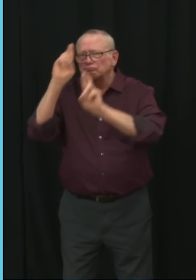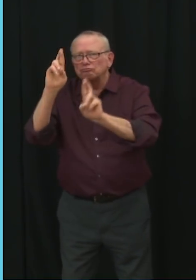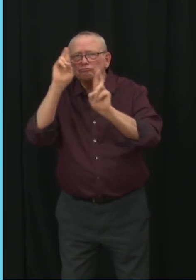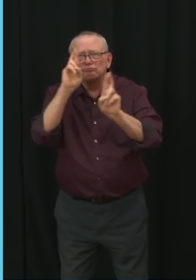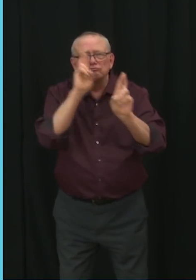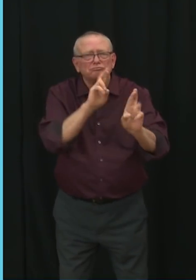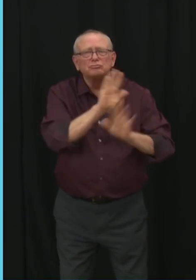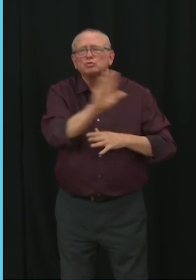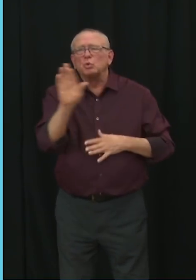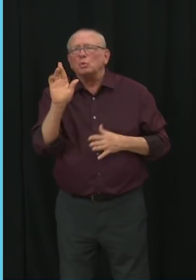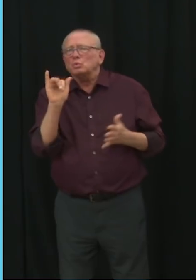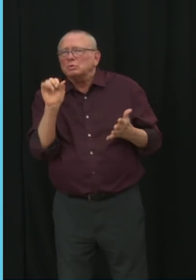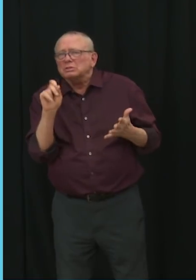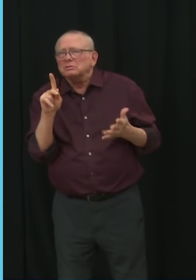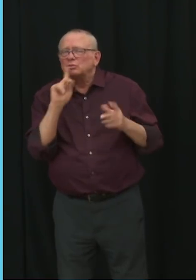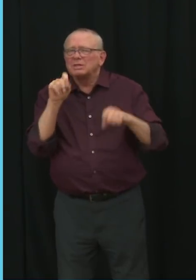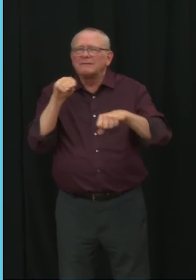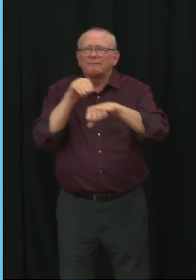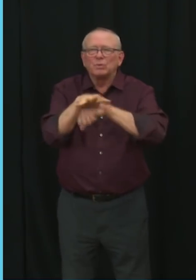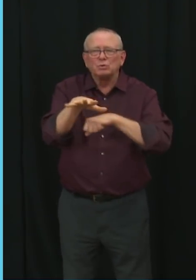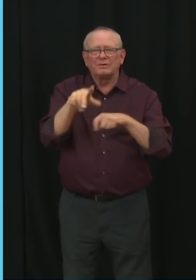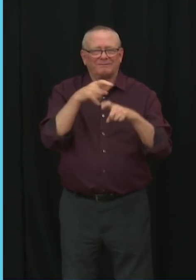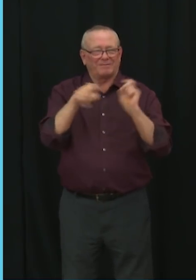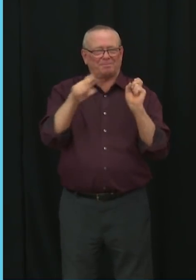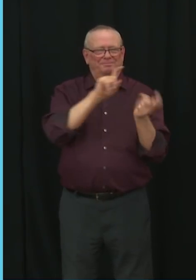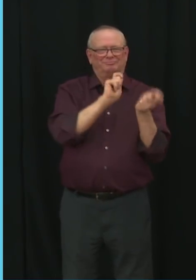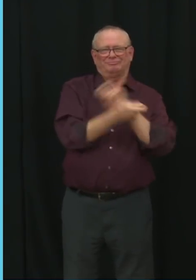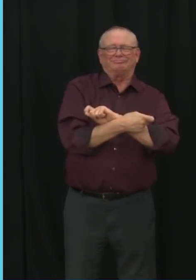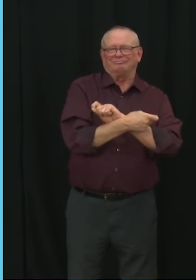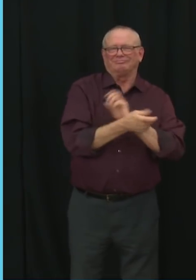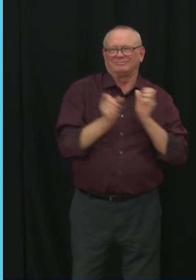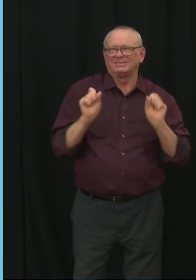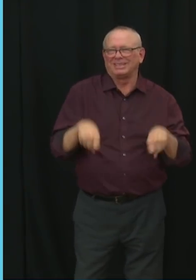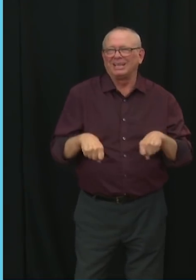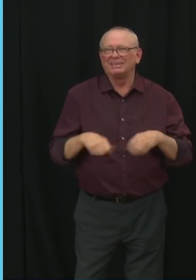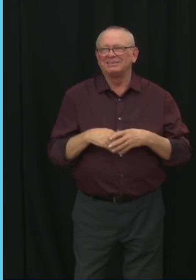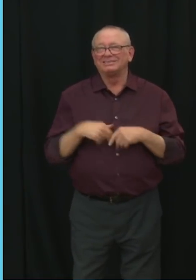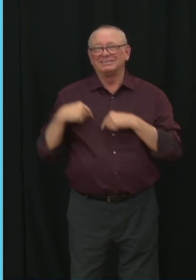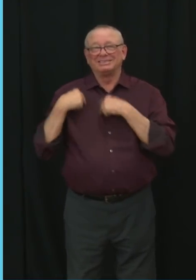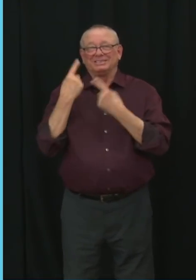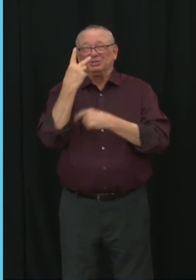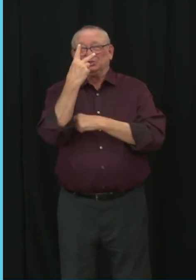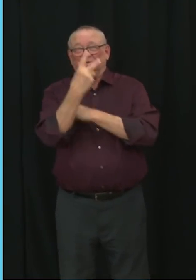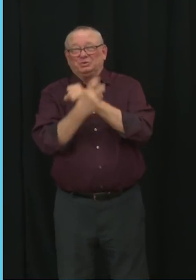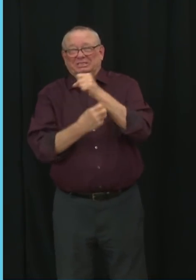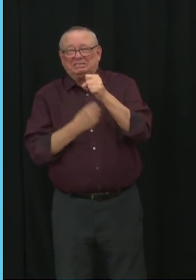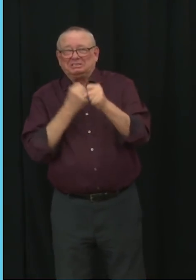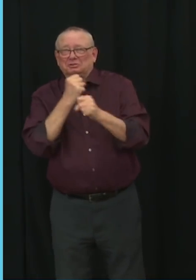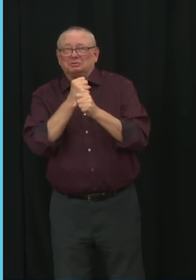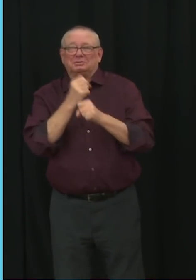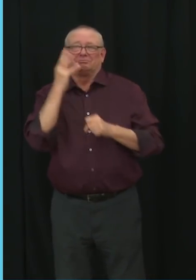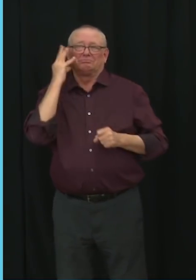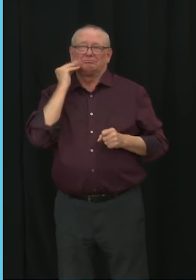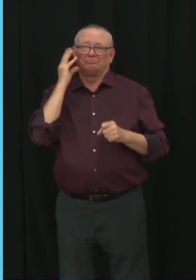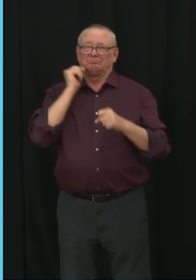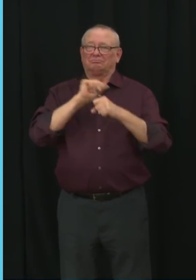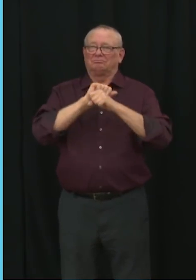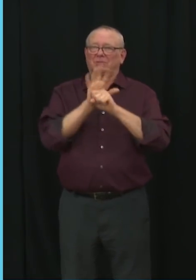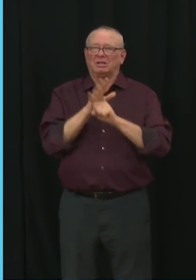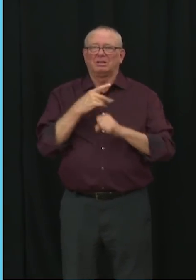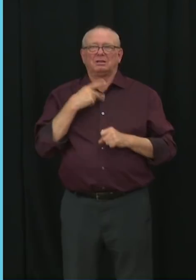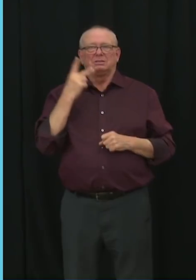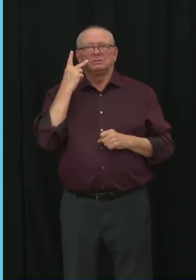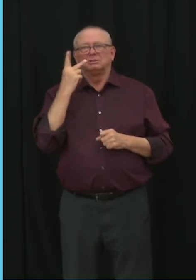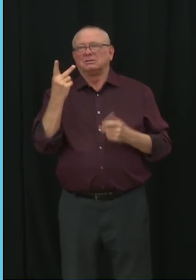by change. One thing COVID has shown us time and time again is how connected we are all to each